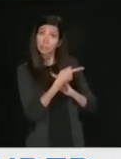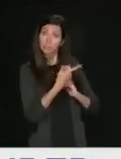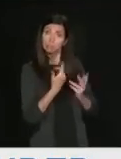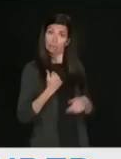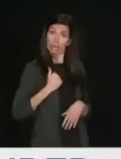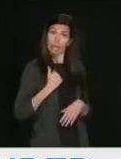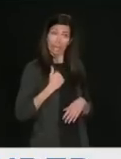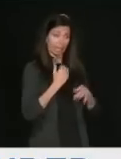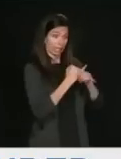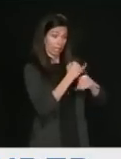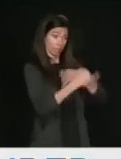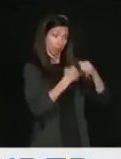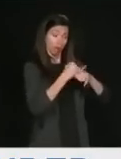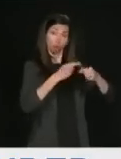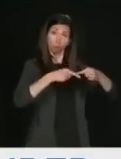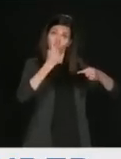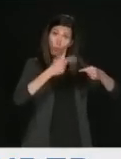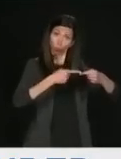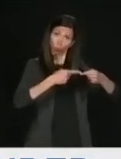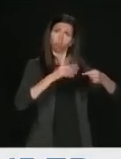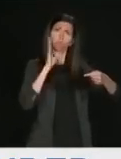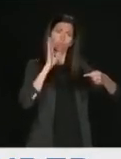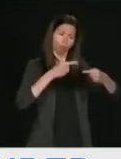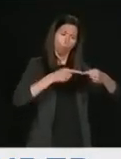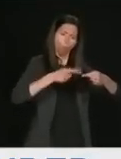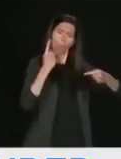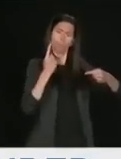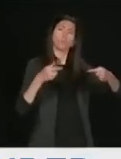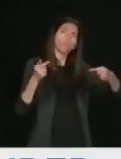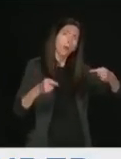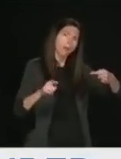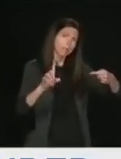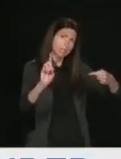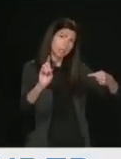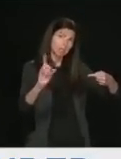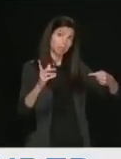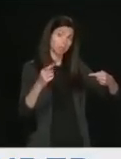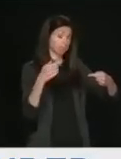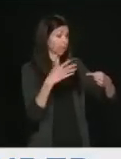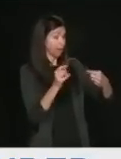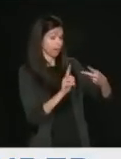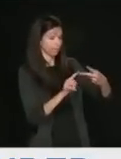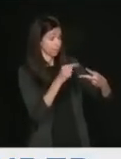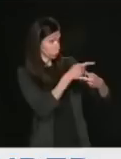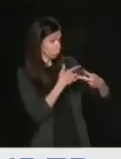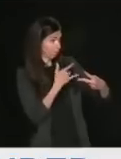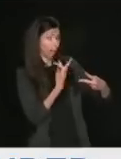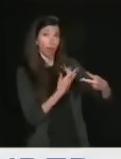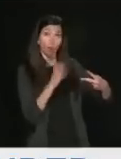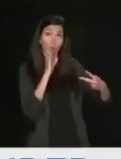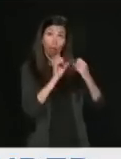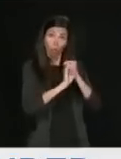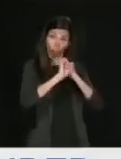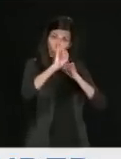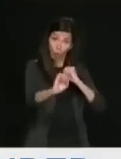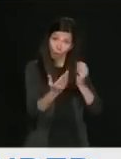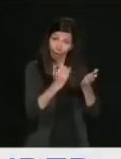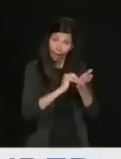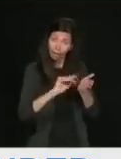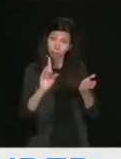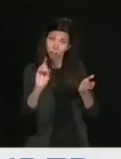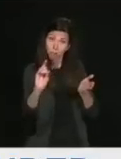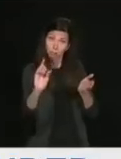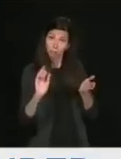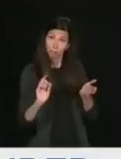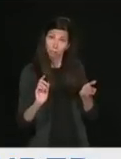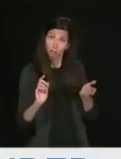you foresee that there will be further extensions to this border closure beyond June 21st? As we've seen, the decisions that